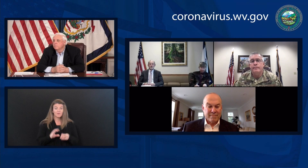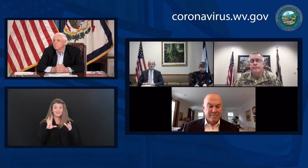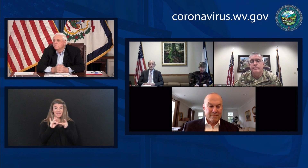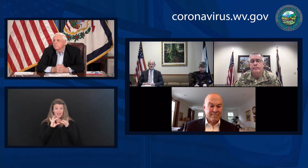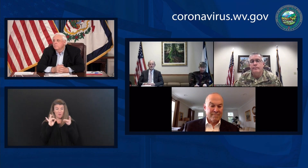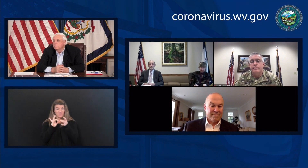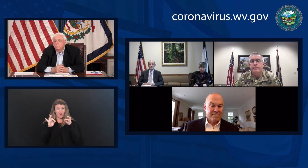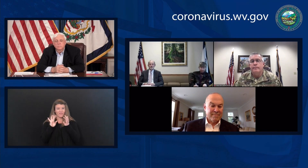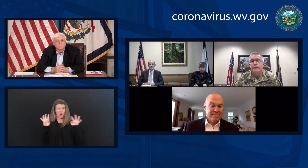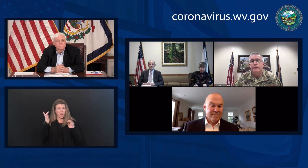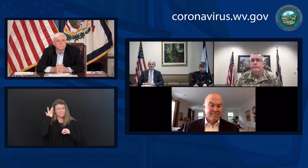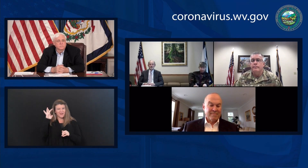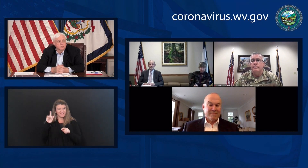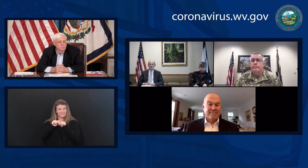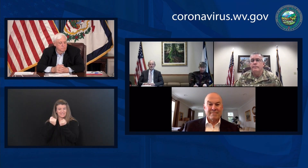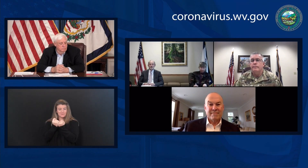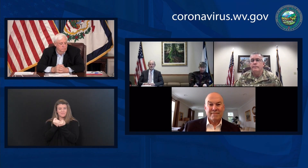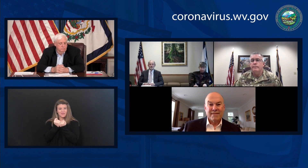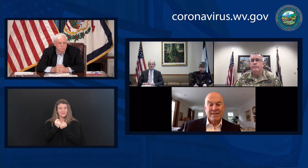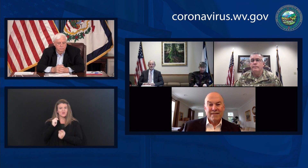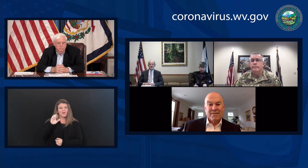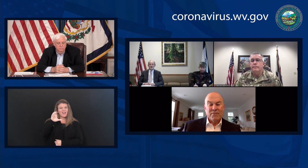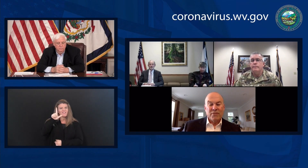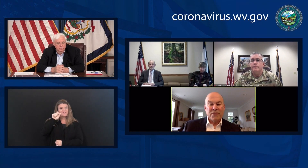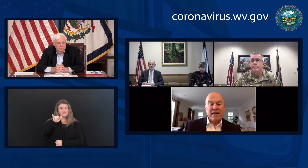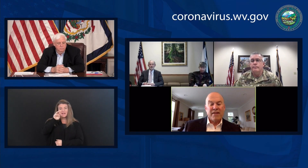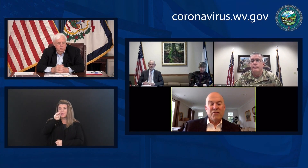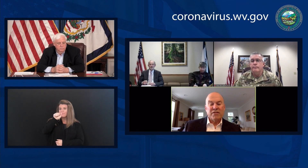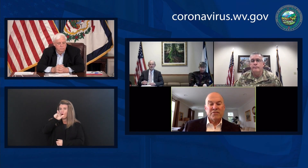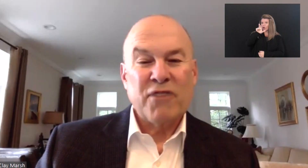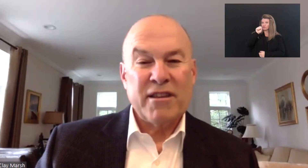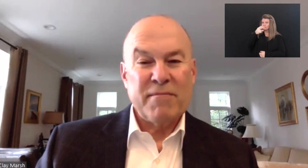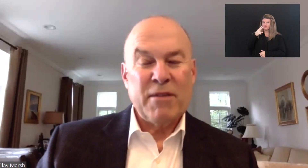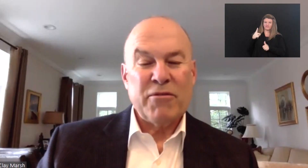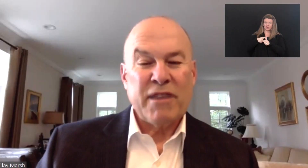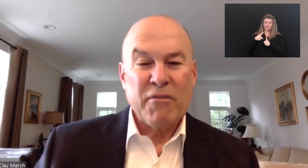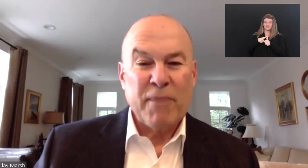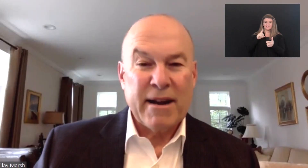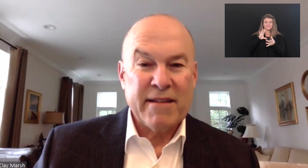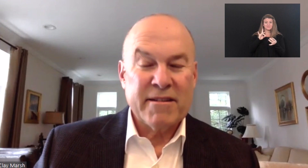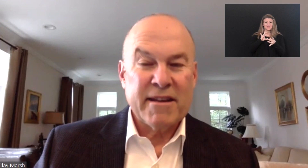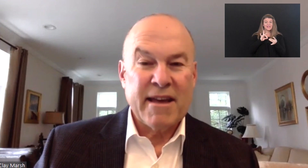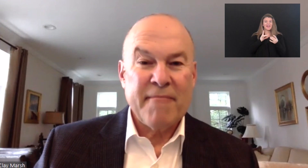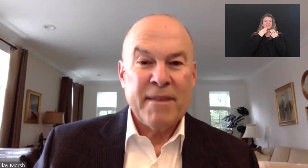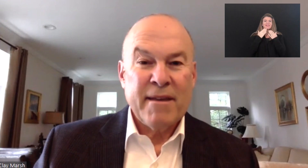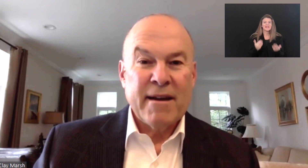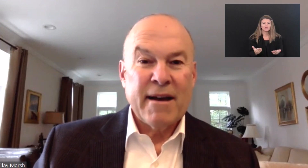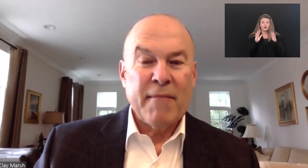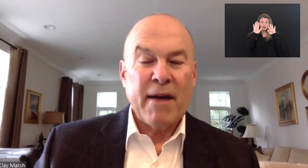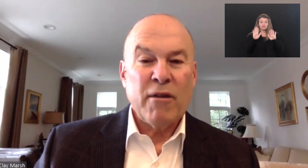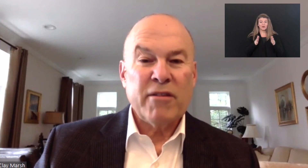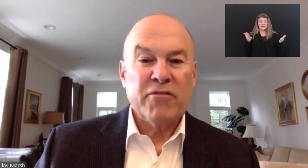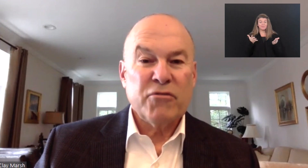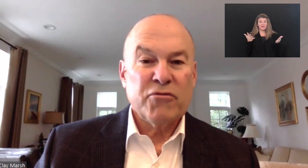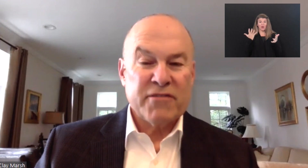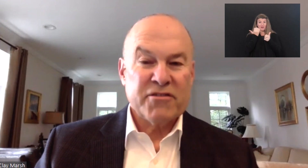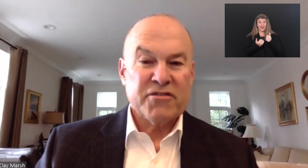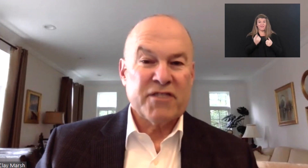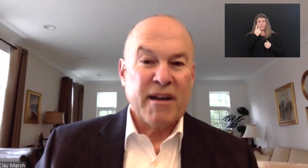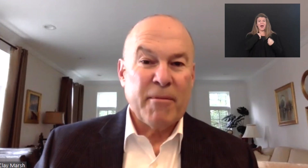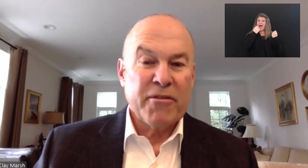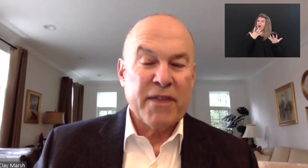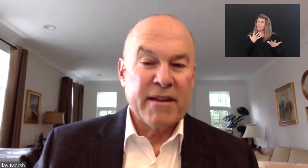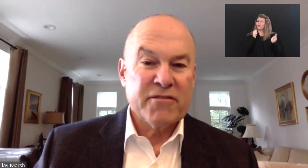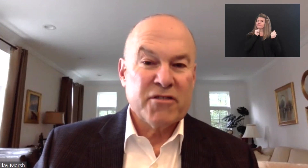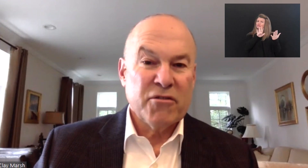our coronavirus czar. Well, thank you, and it's great to be with everybody today. I wanted to address just